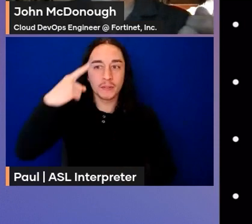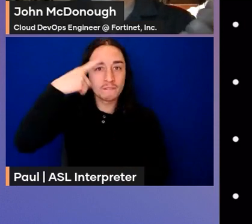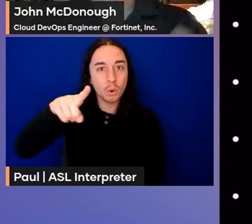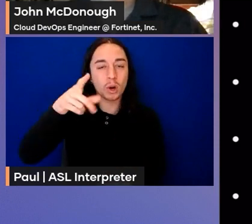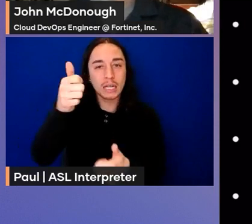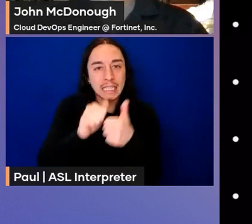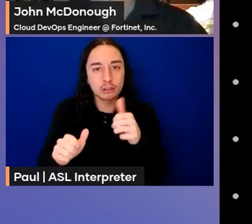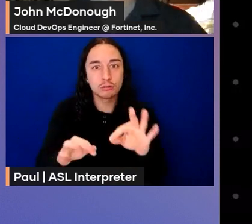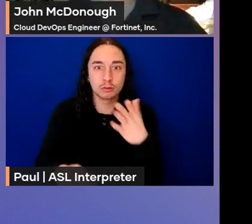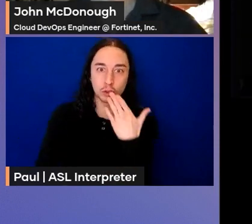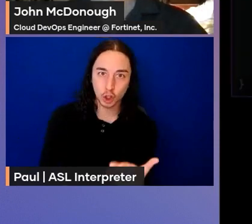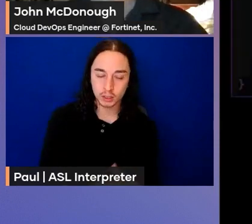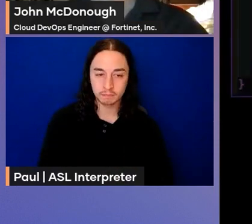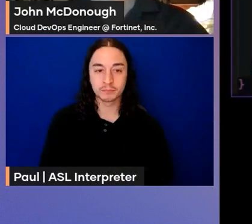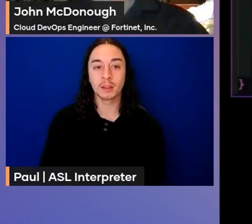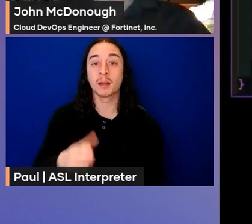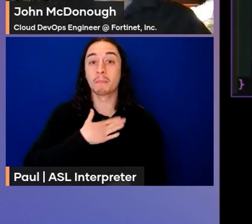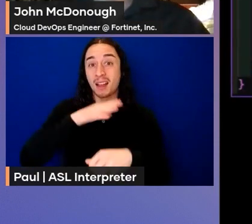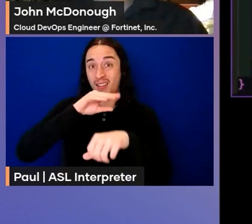where you can.